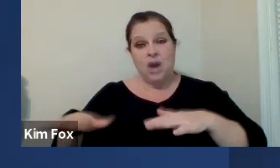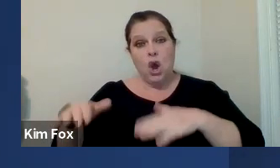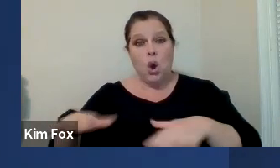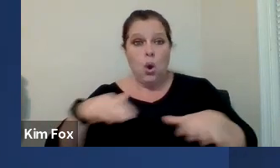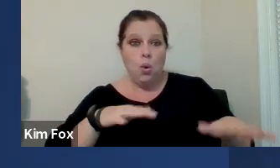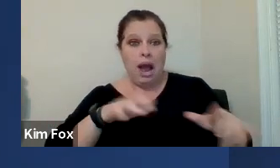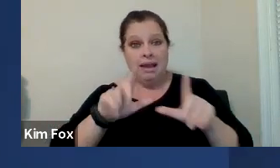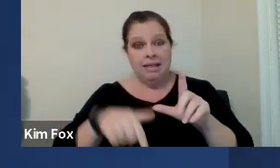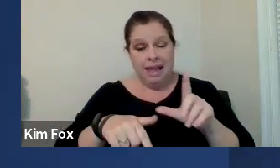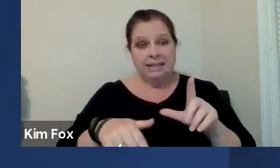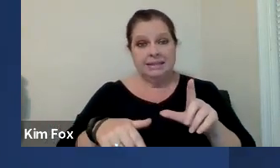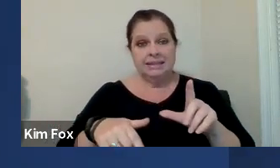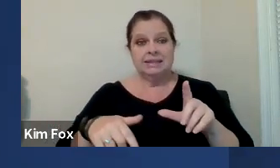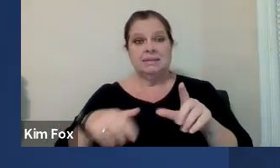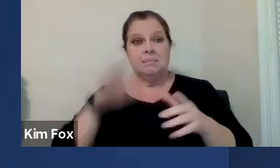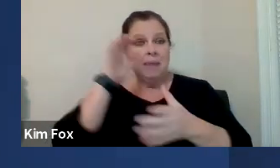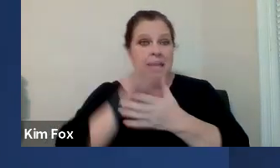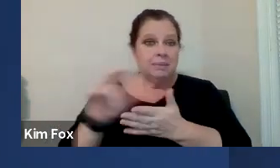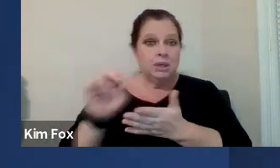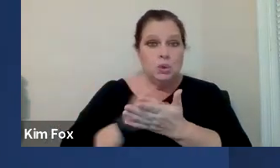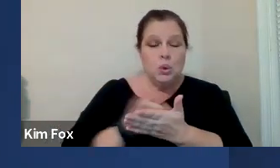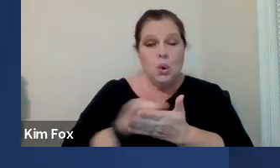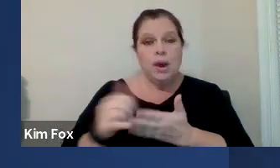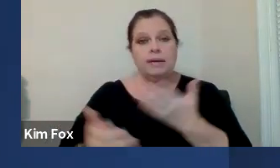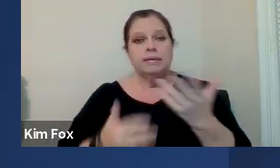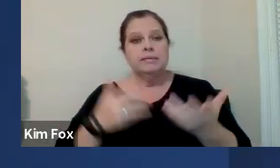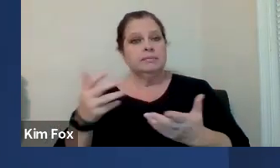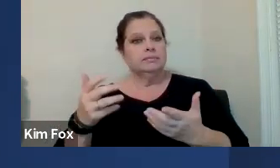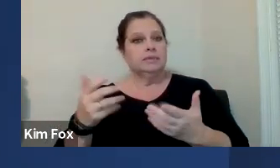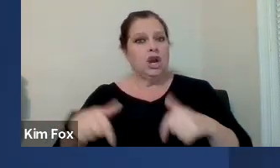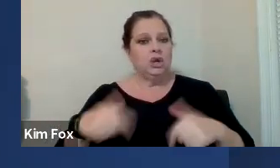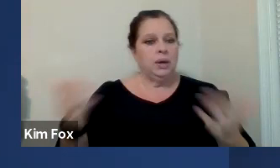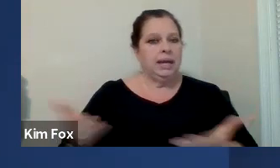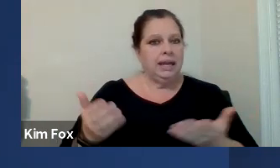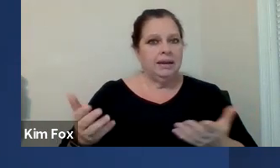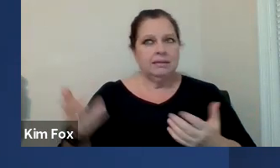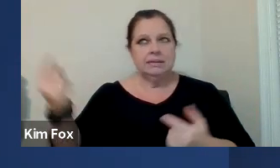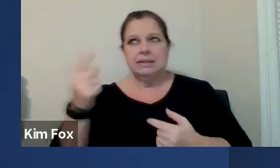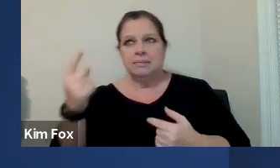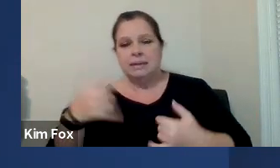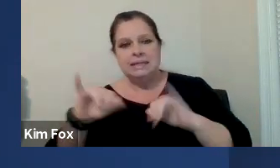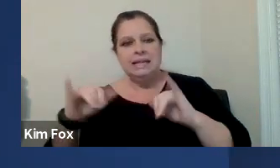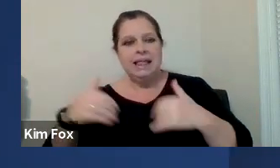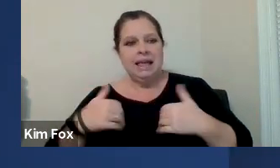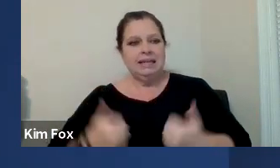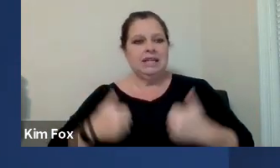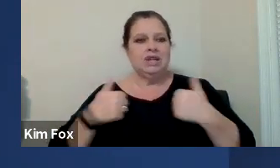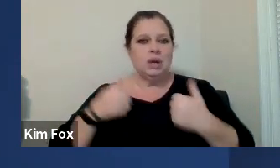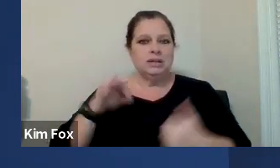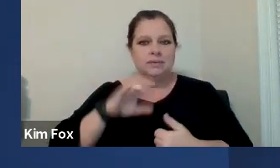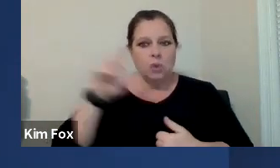DMV. My husband from New York, I mean, and then are you here? Somebody still has their address in